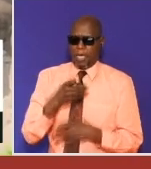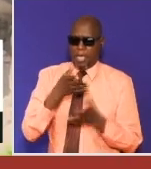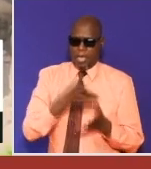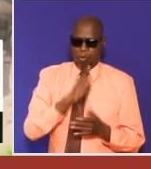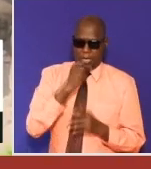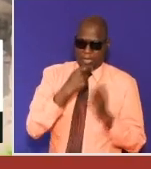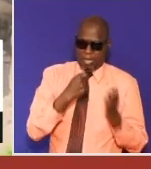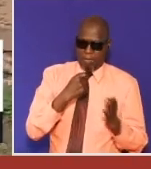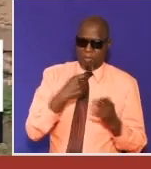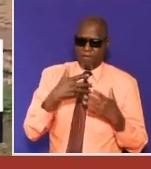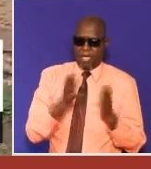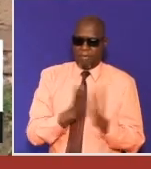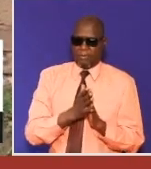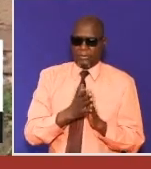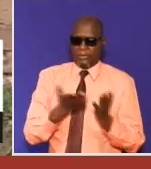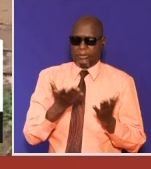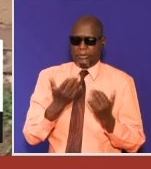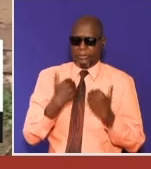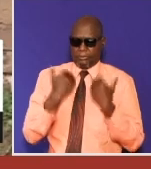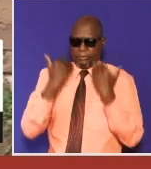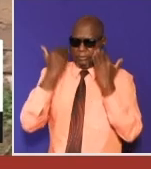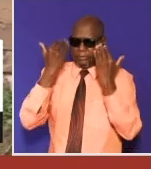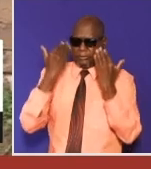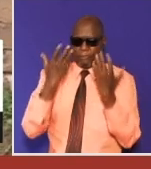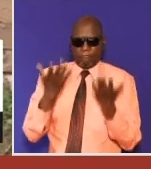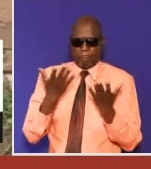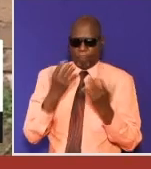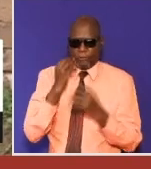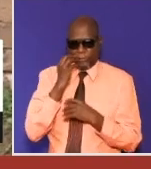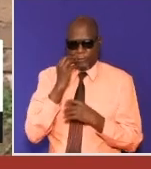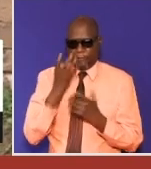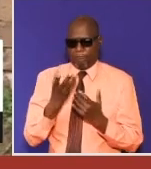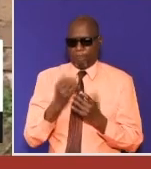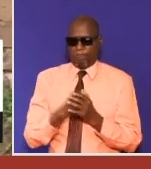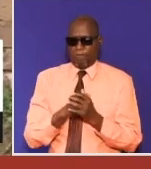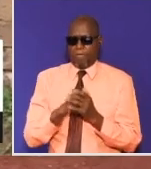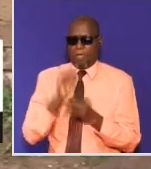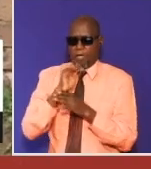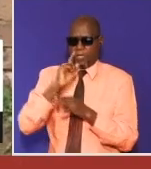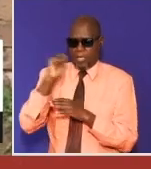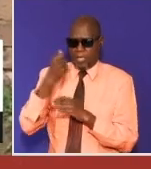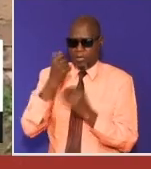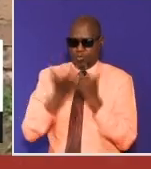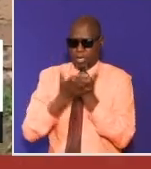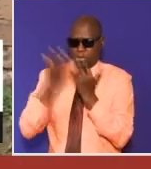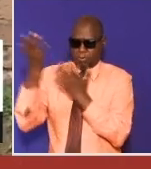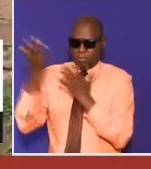die in Saudi Arabia. The family is appealing to the government to intervene by helping them to bring their daughter back to the country.